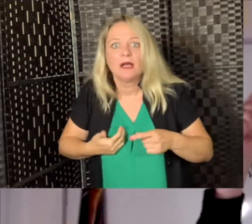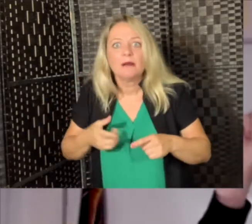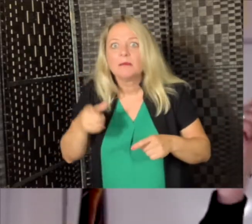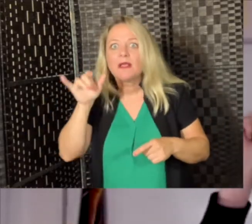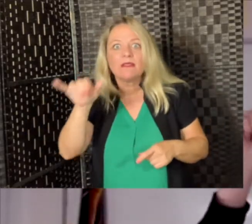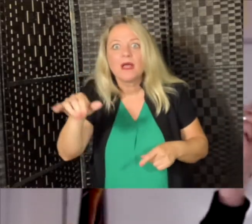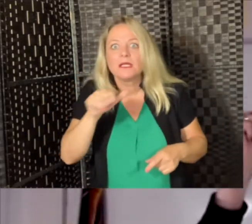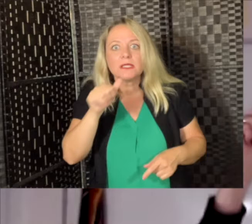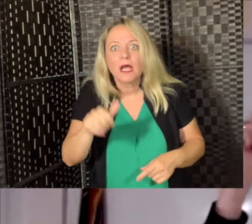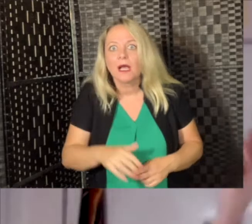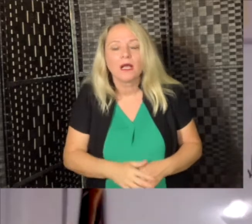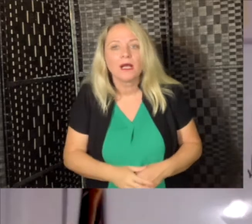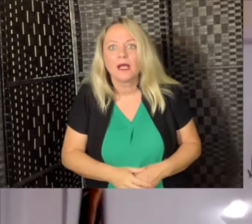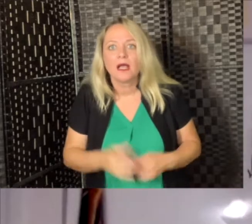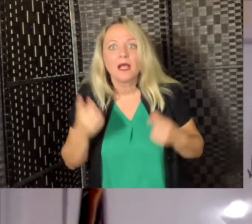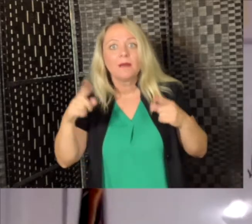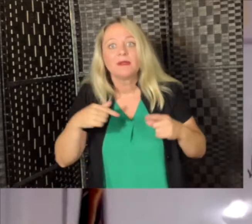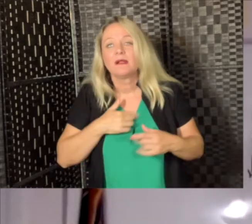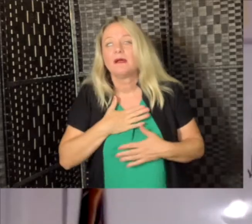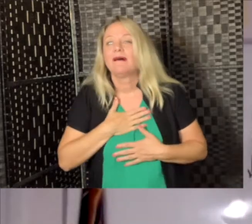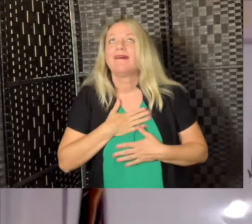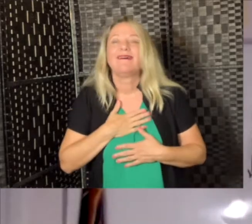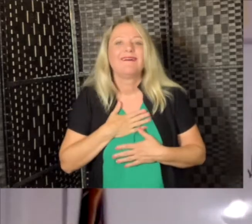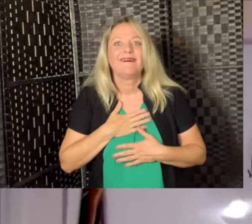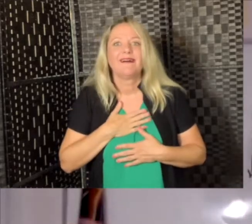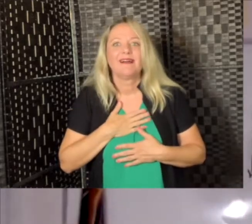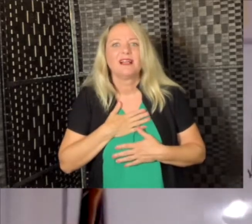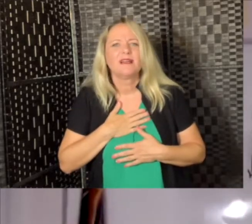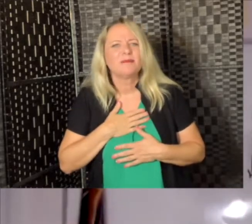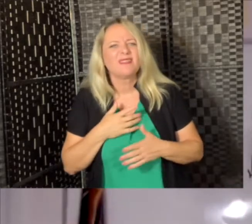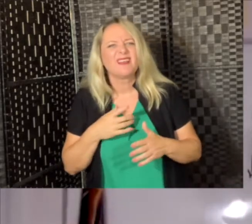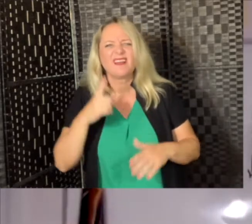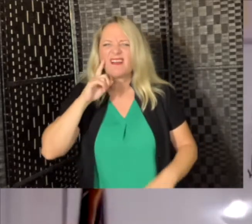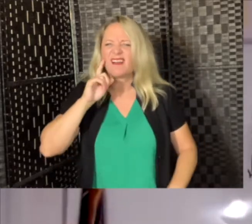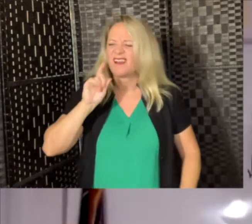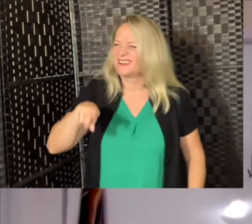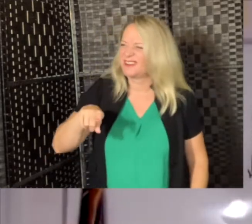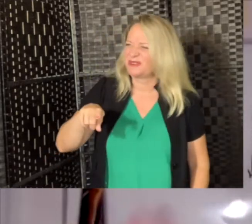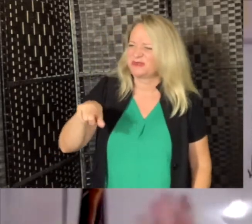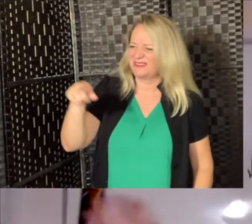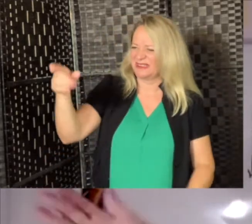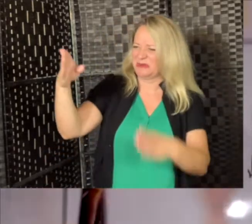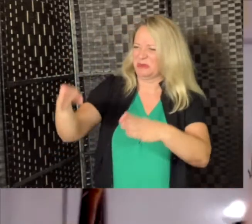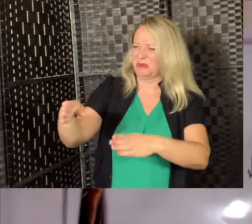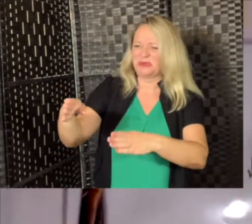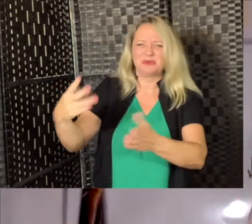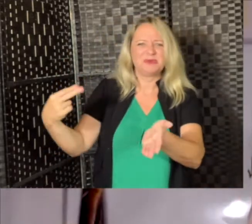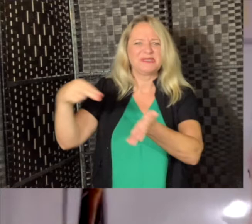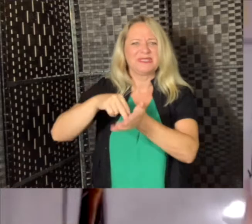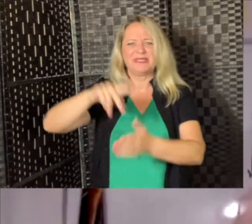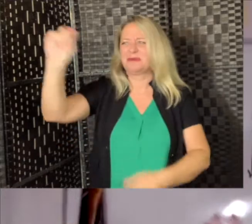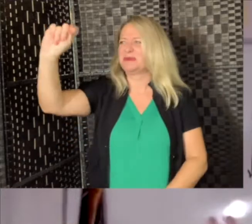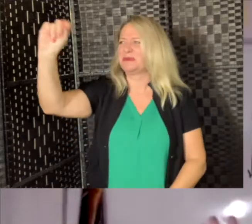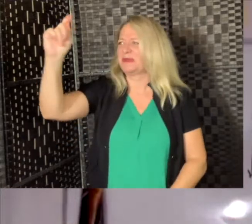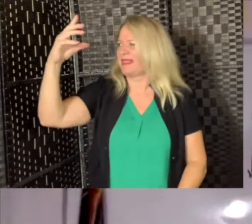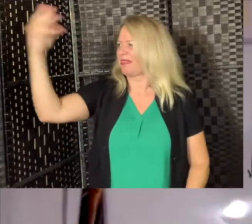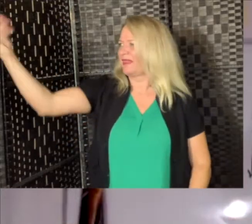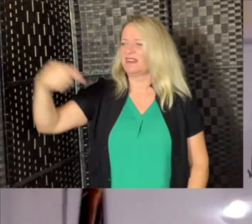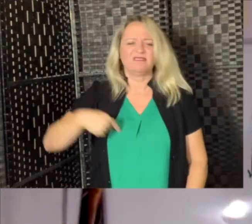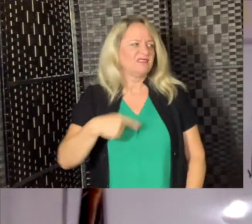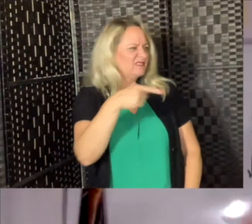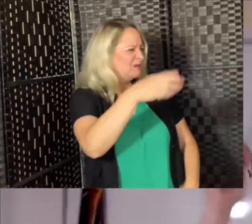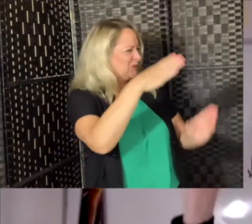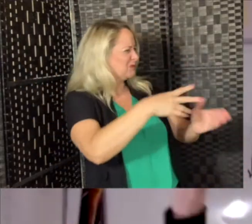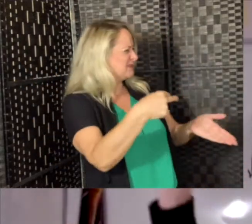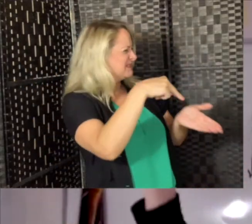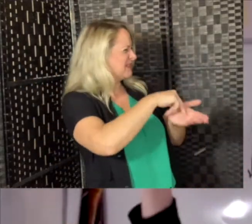going like this. And I didn't know what it meant. And then they'd walk out of the room, and then in a while bit, they'd come back in. And I finally found out it meant